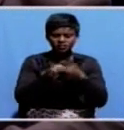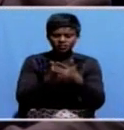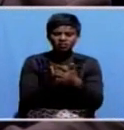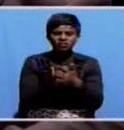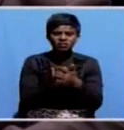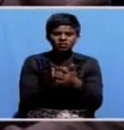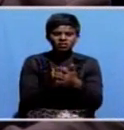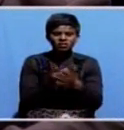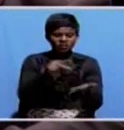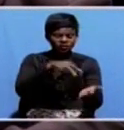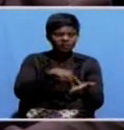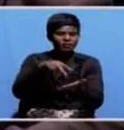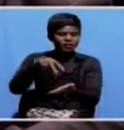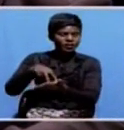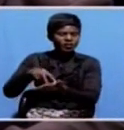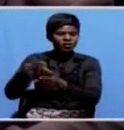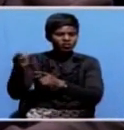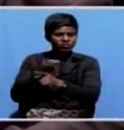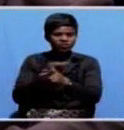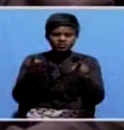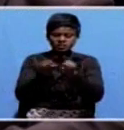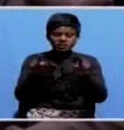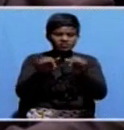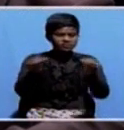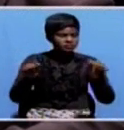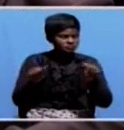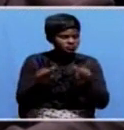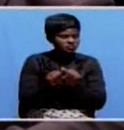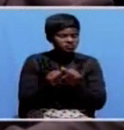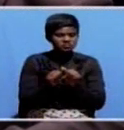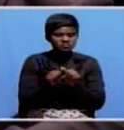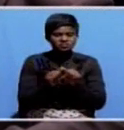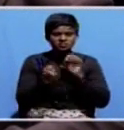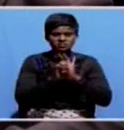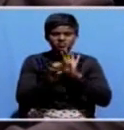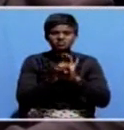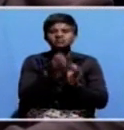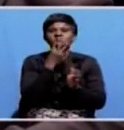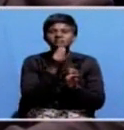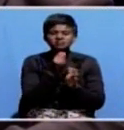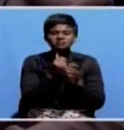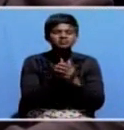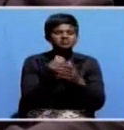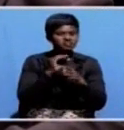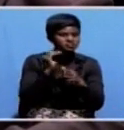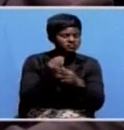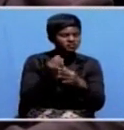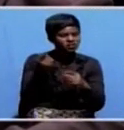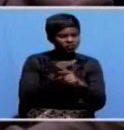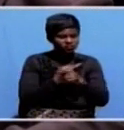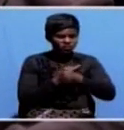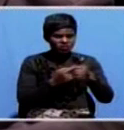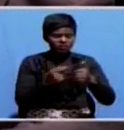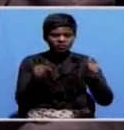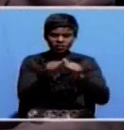everyone to stand, whether you came from the same area like Chirubak did, or you came from another